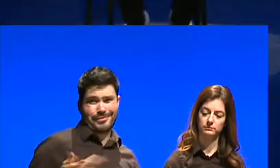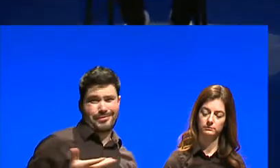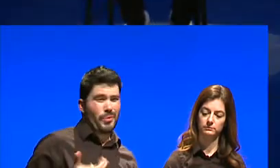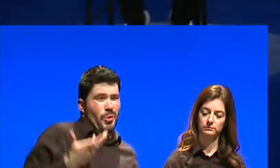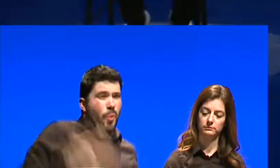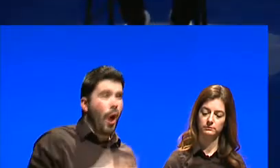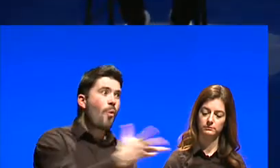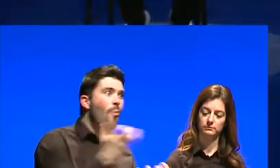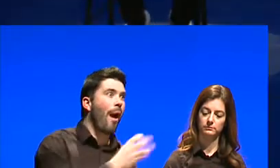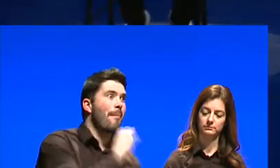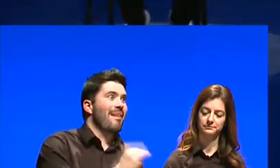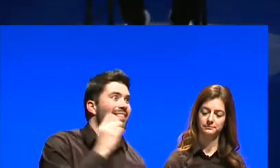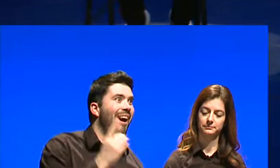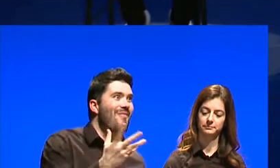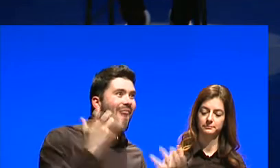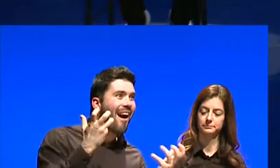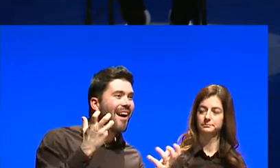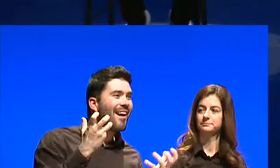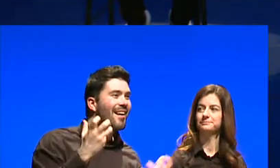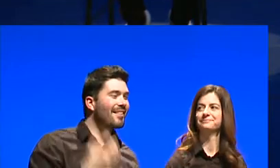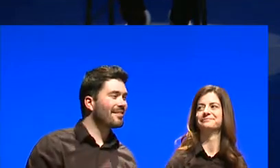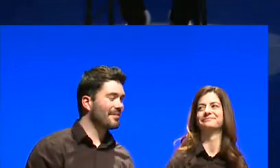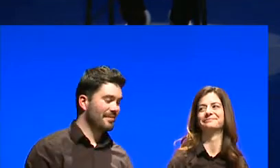want McDonald's.